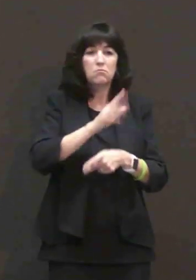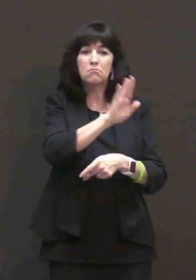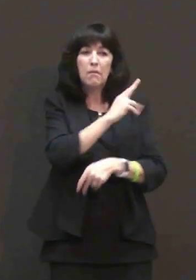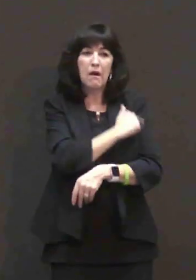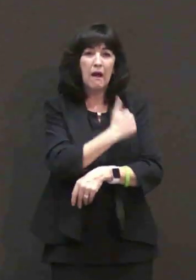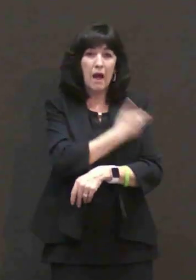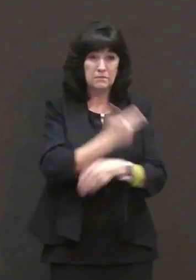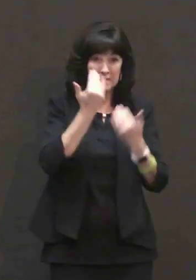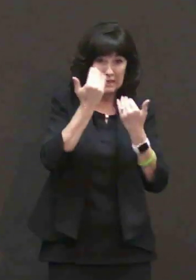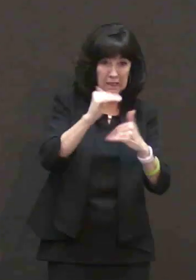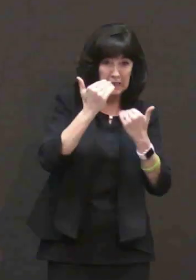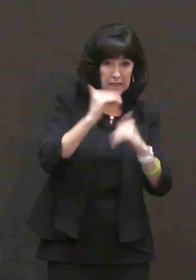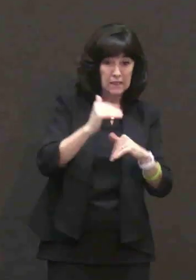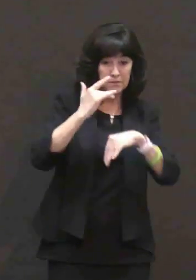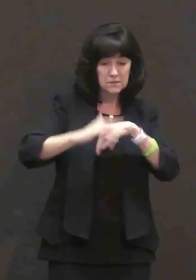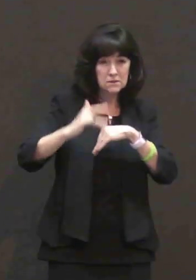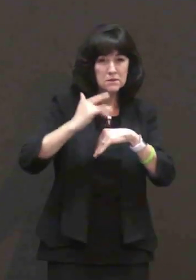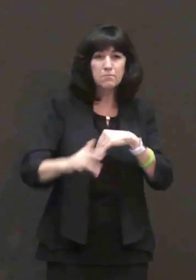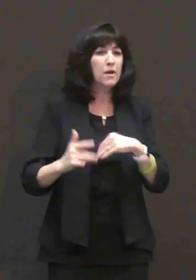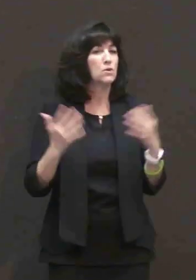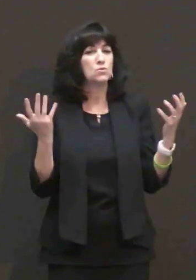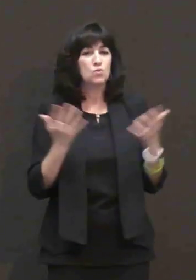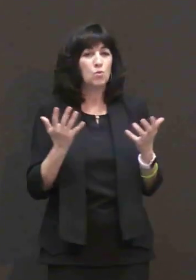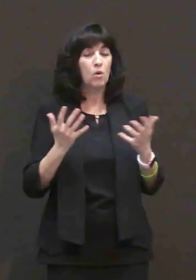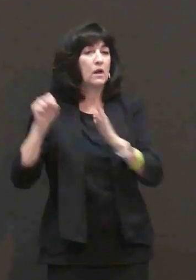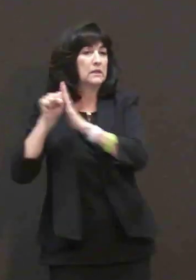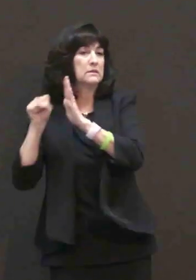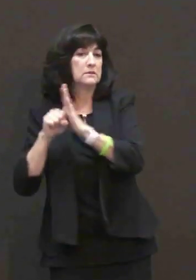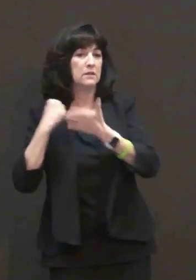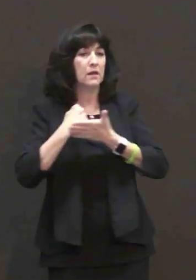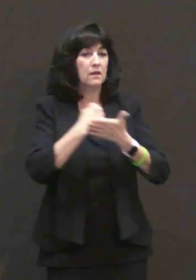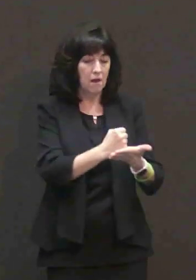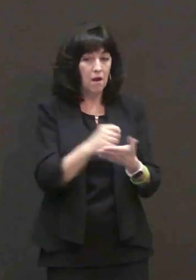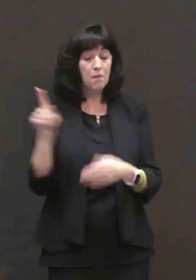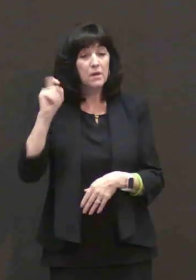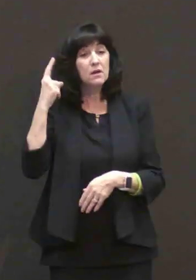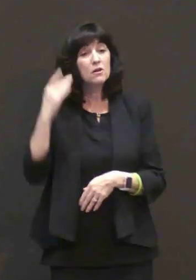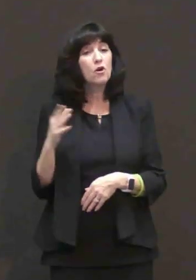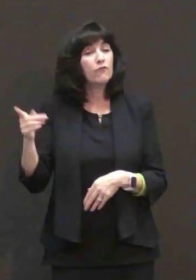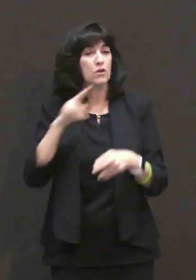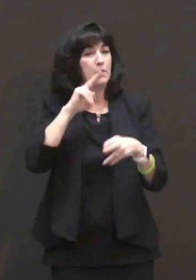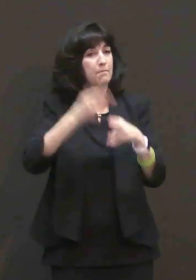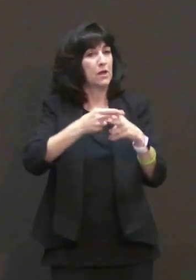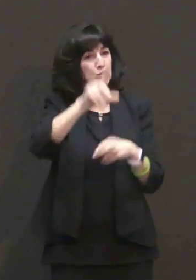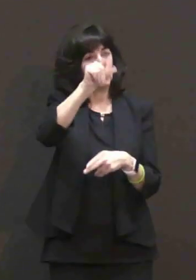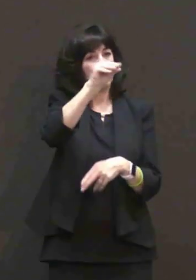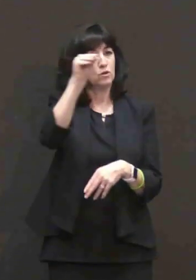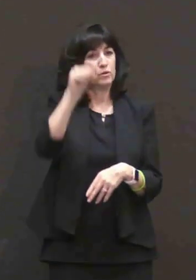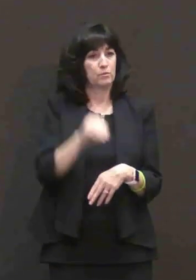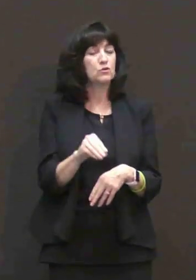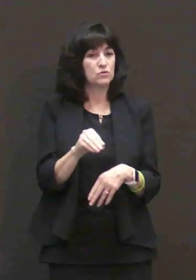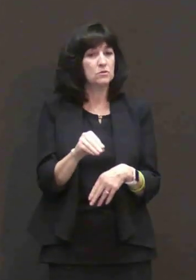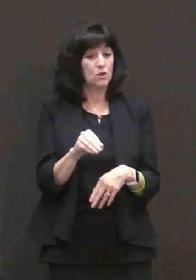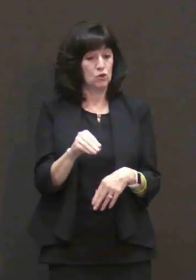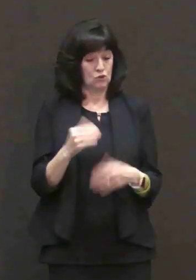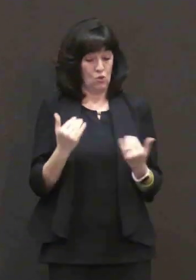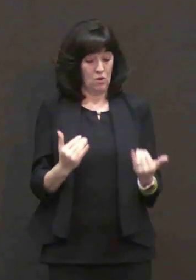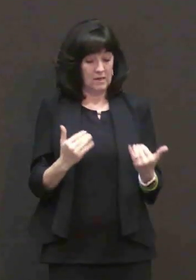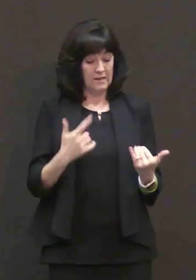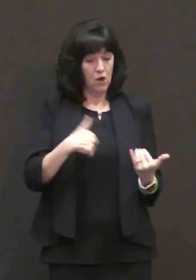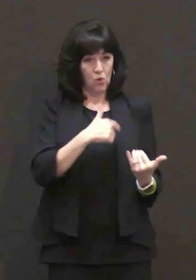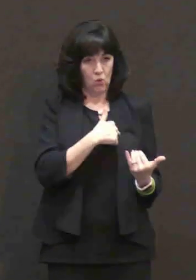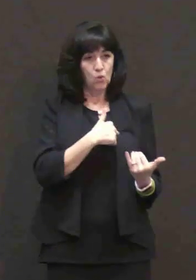what the state could do to assist. Governor mentioned 20%. So We are going by the assumption right now that